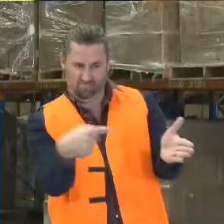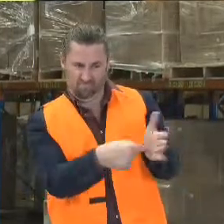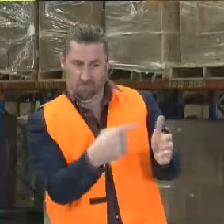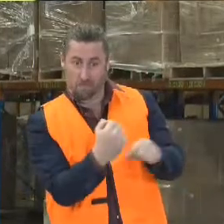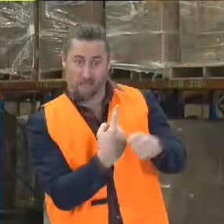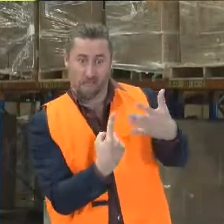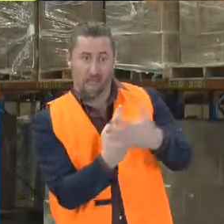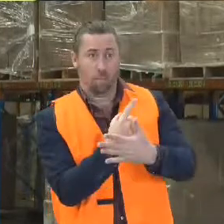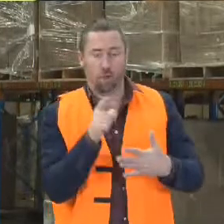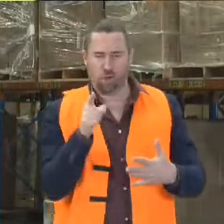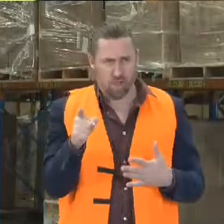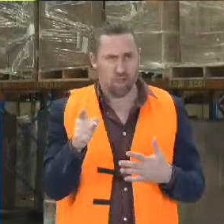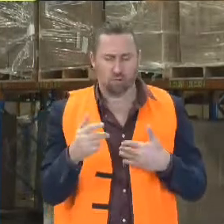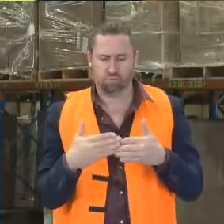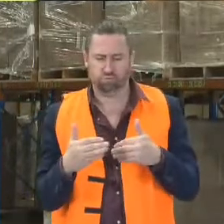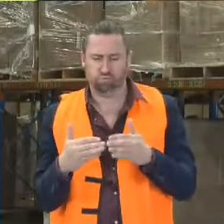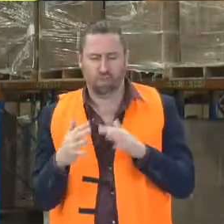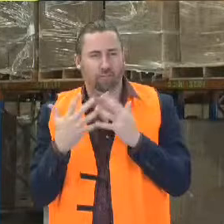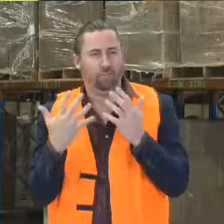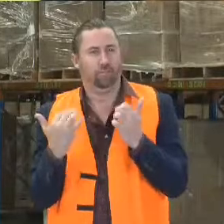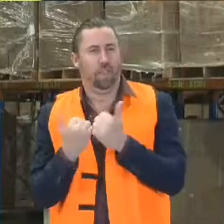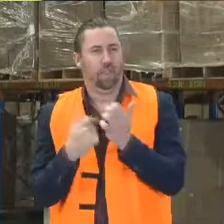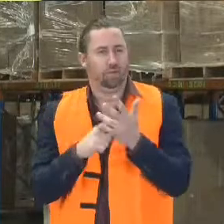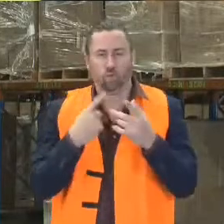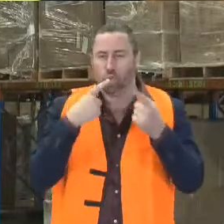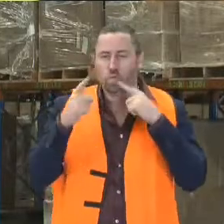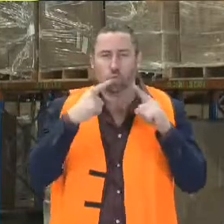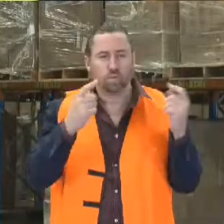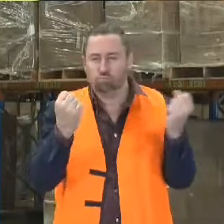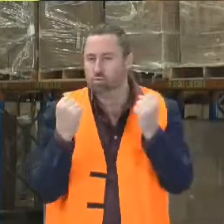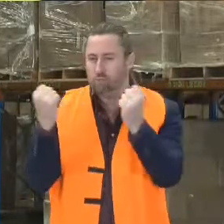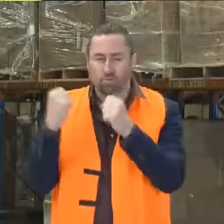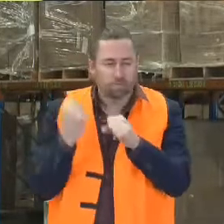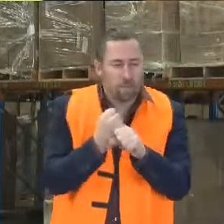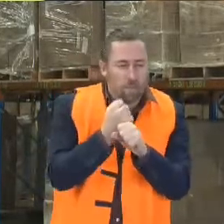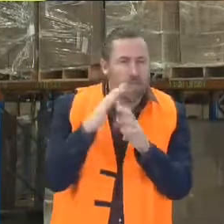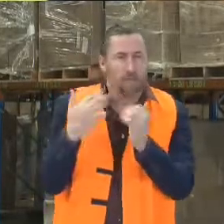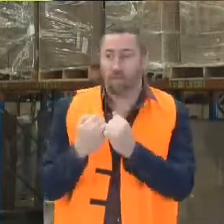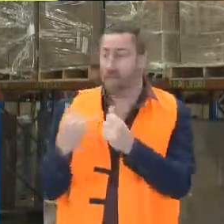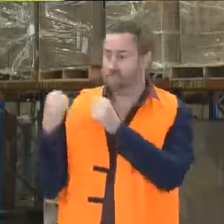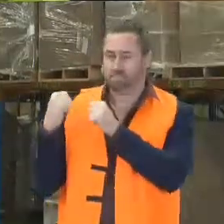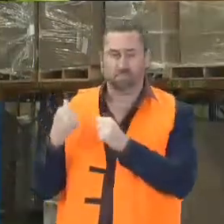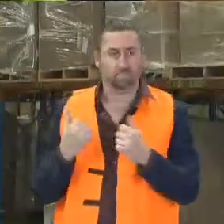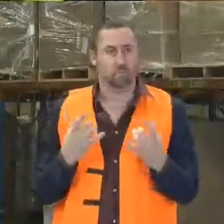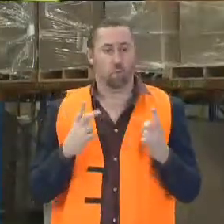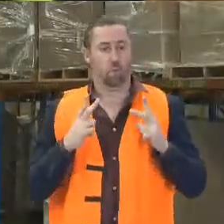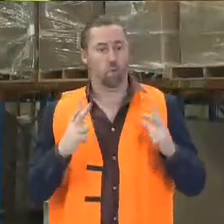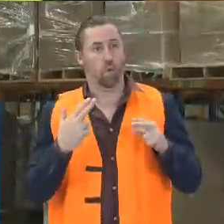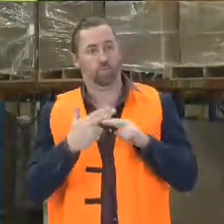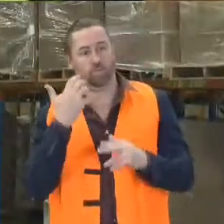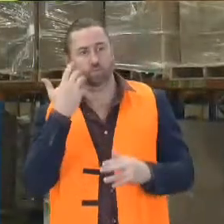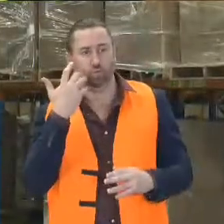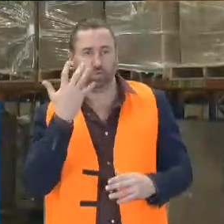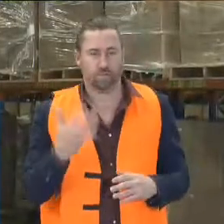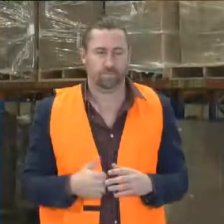have the reserves that we need for whatever might come at us.